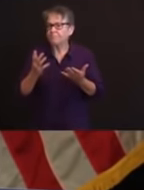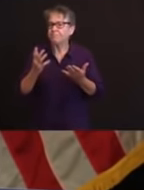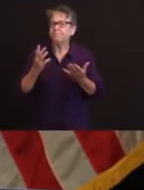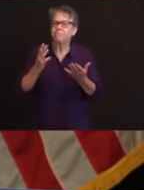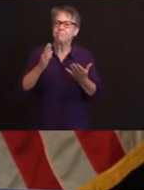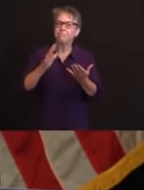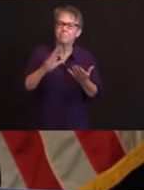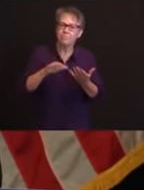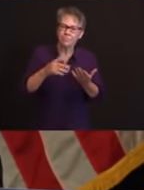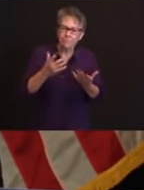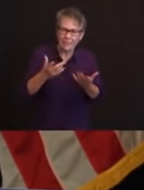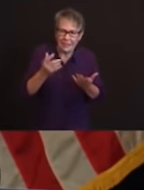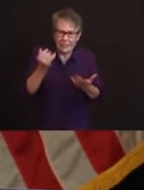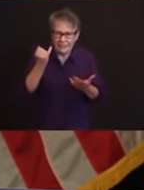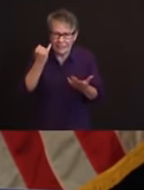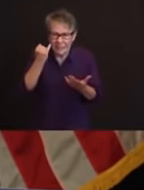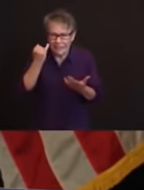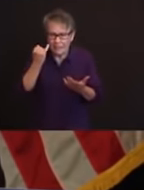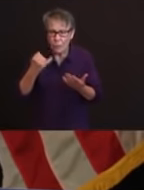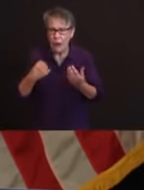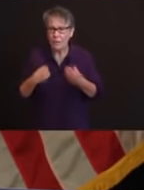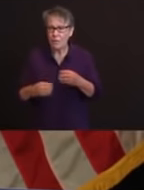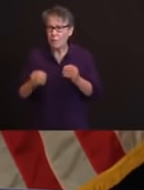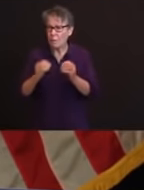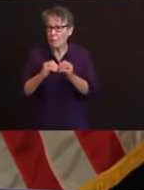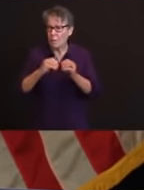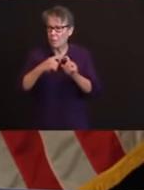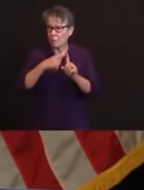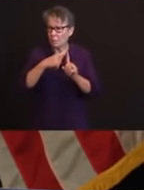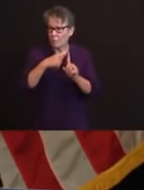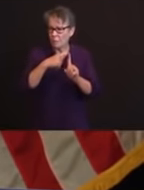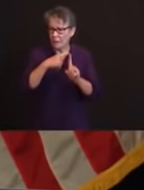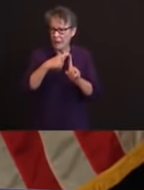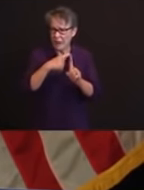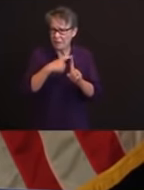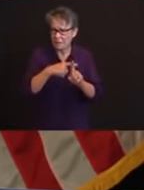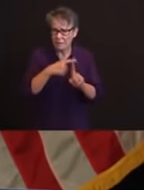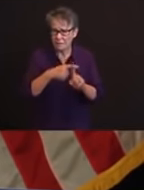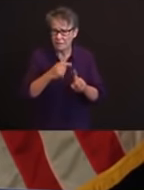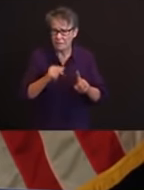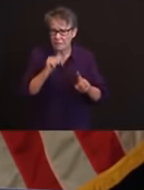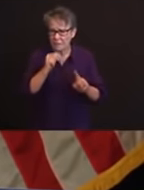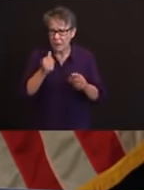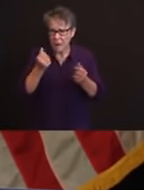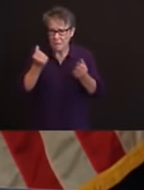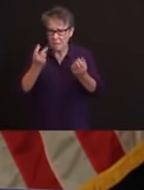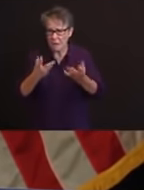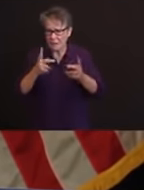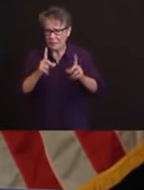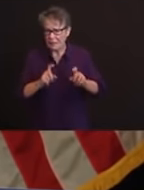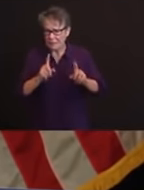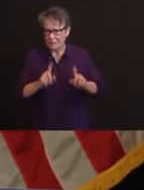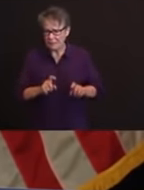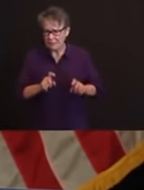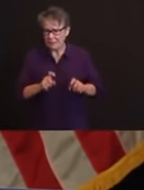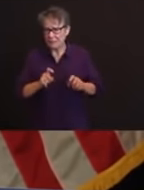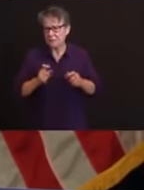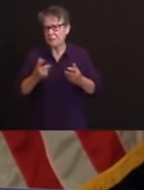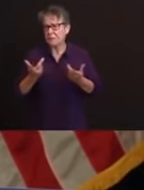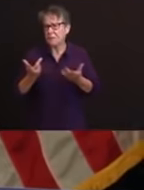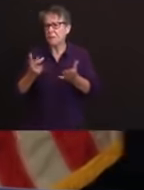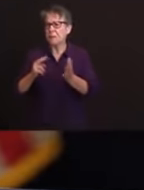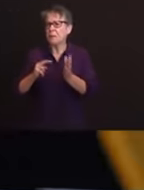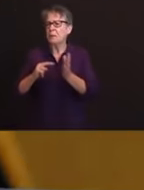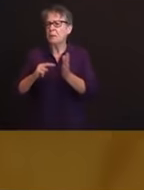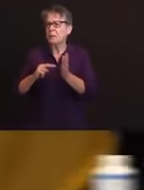if you have more cases and not much more testing being done, your positivity is going to rise. On Mayor Fulop, Matt, and